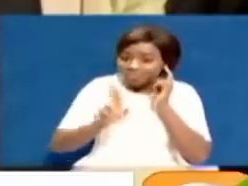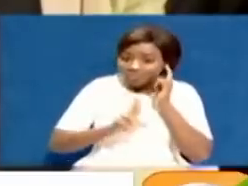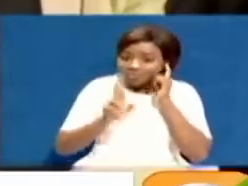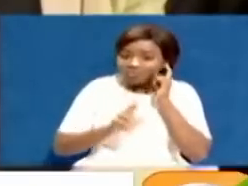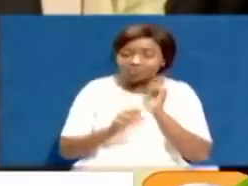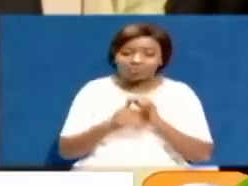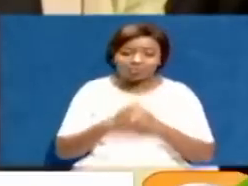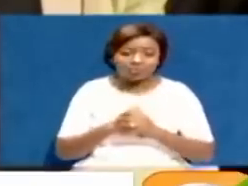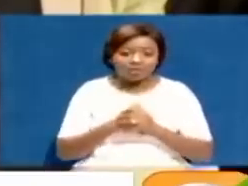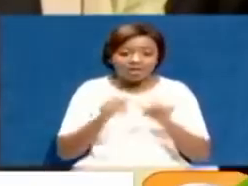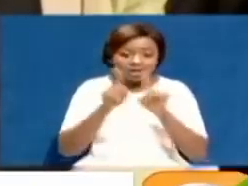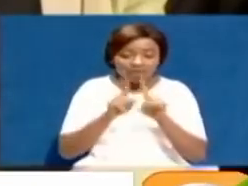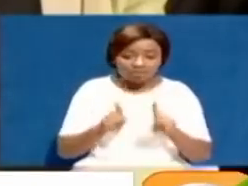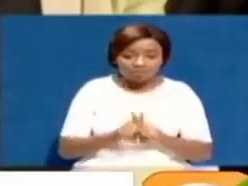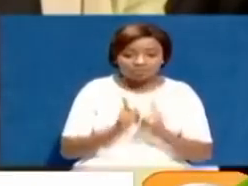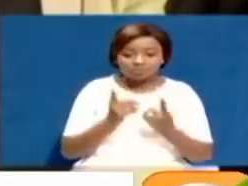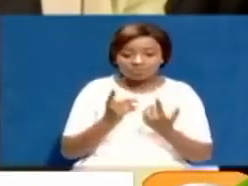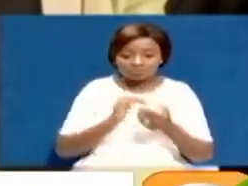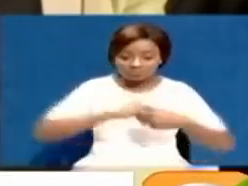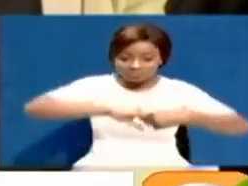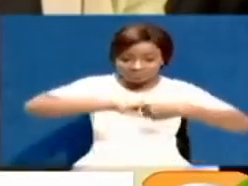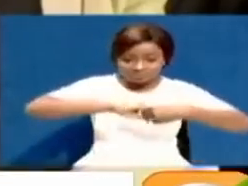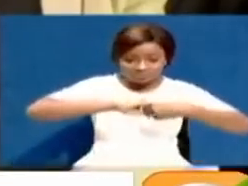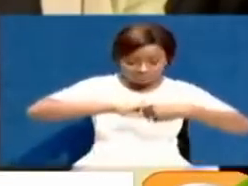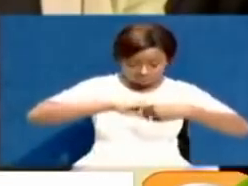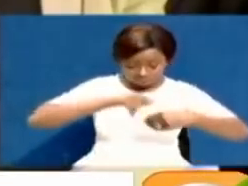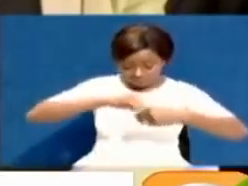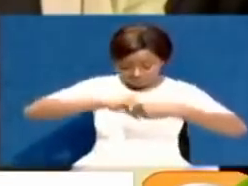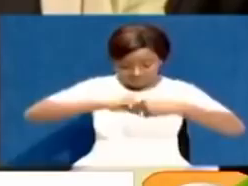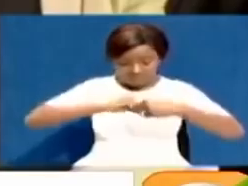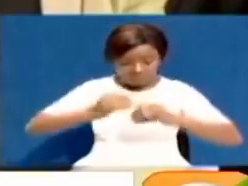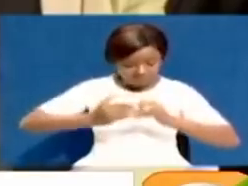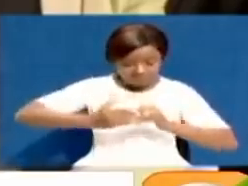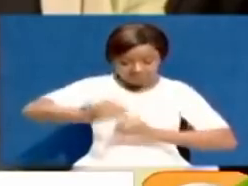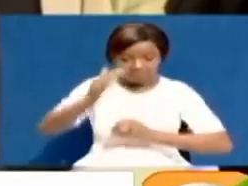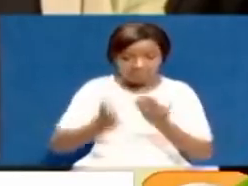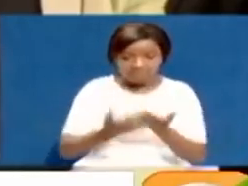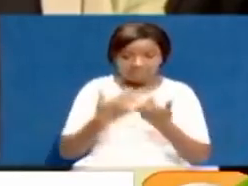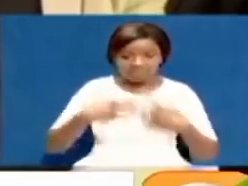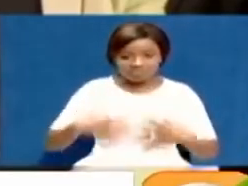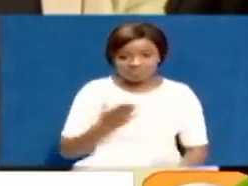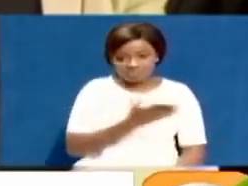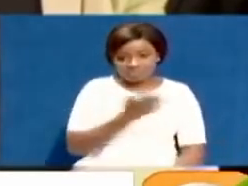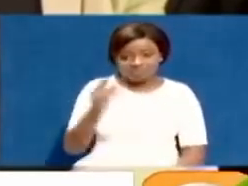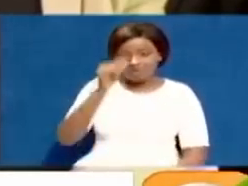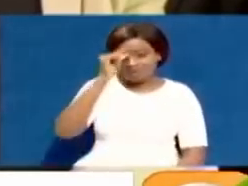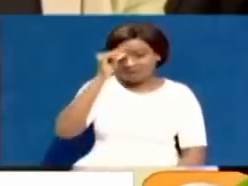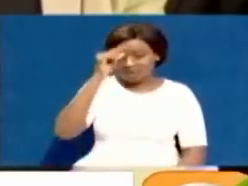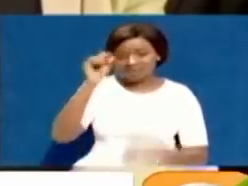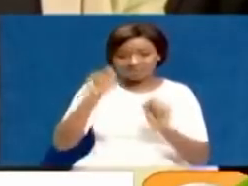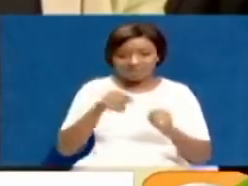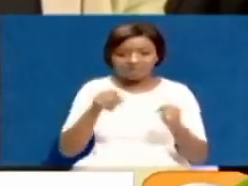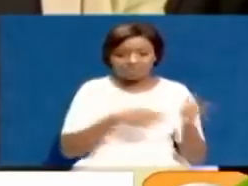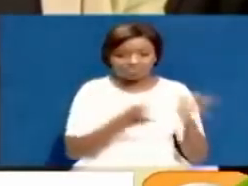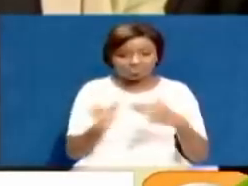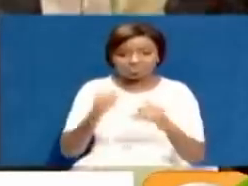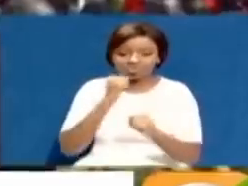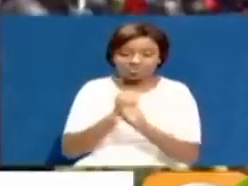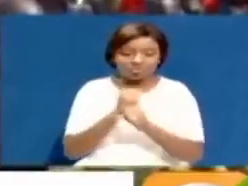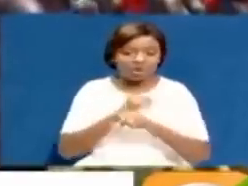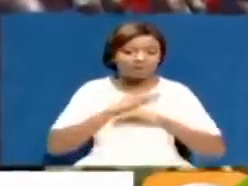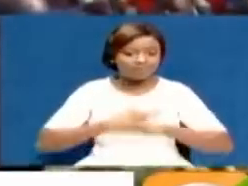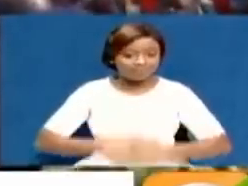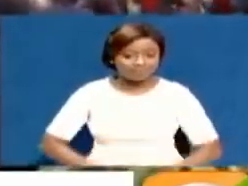Kenyatta, handshake. Na hiyo handshake ni sisi watu wa serikali imetupatia nafasi tufanye kazi bila